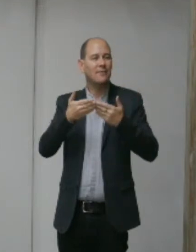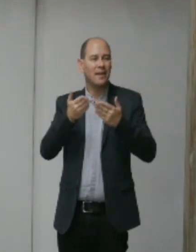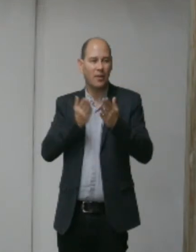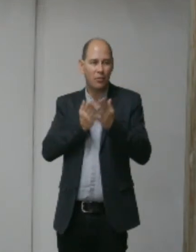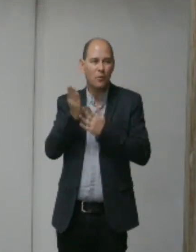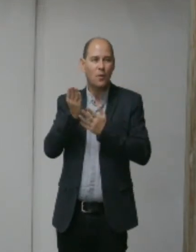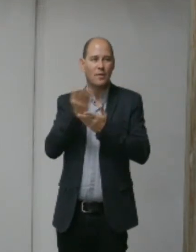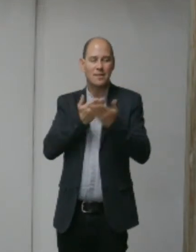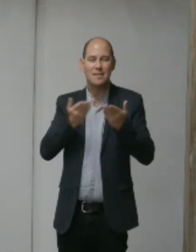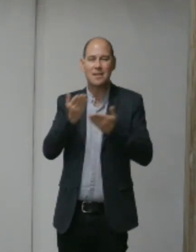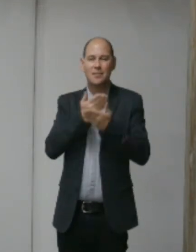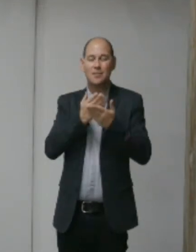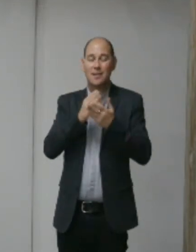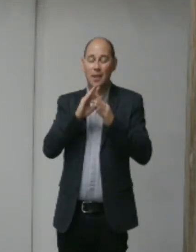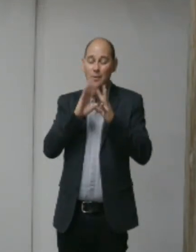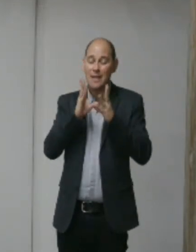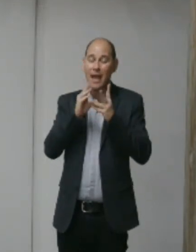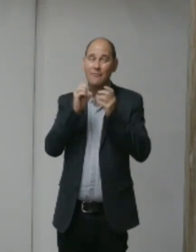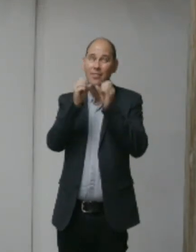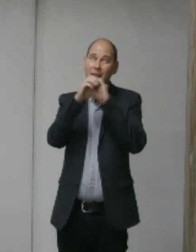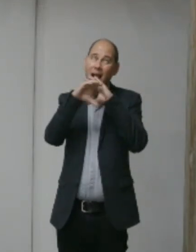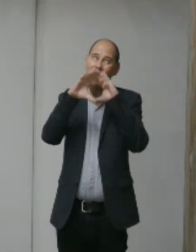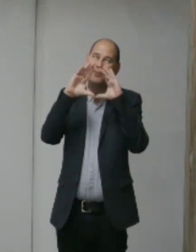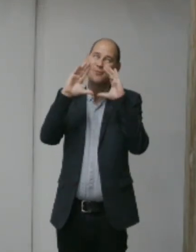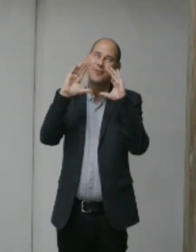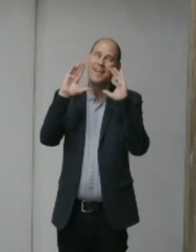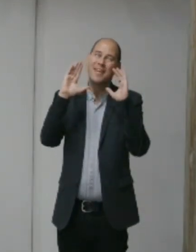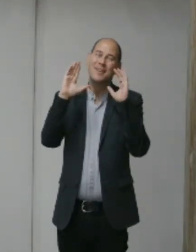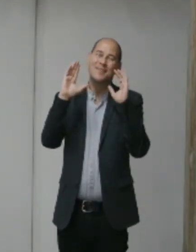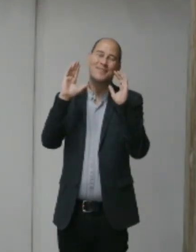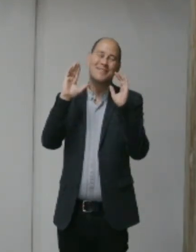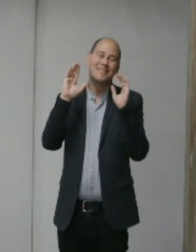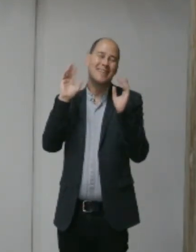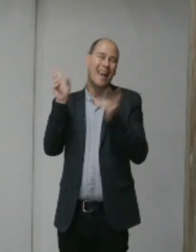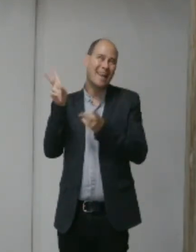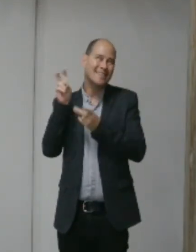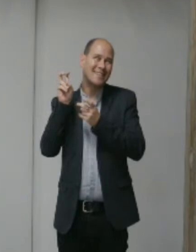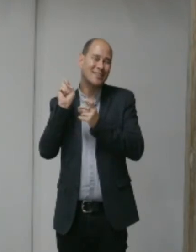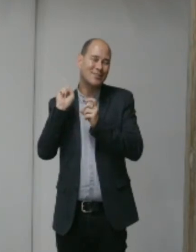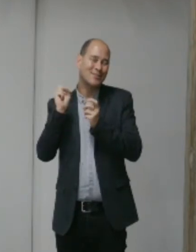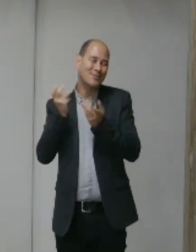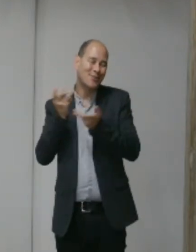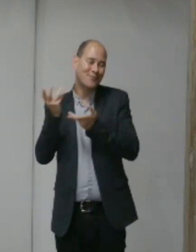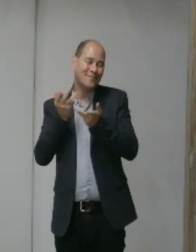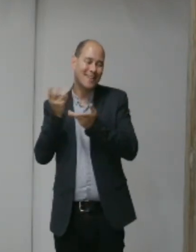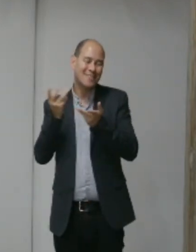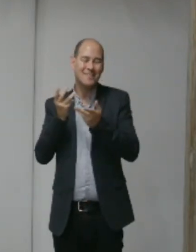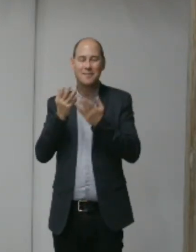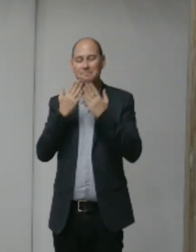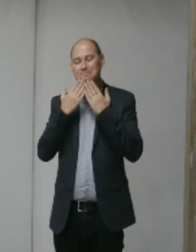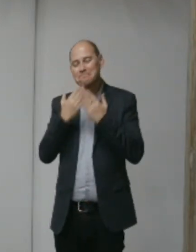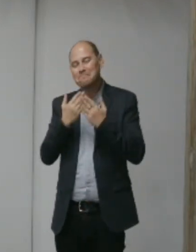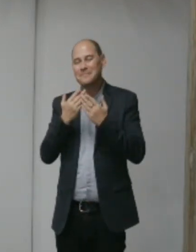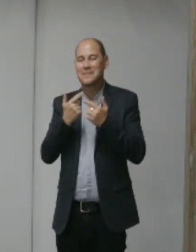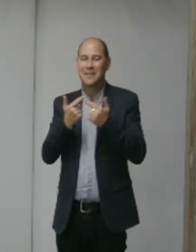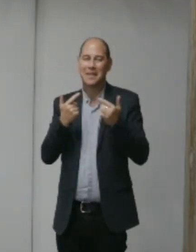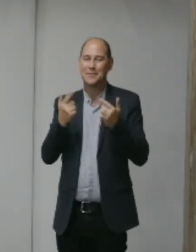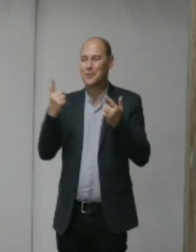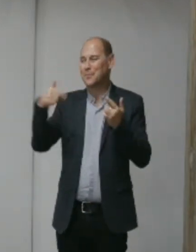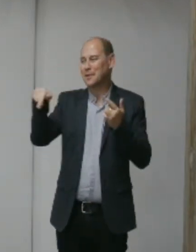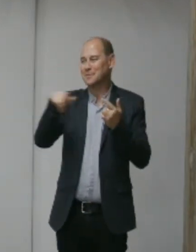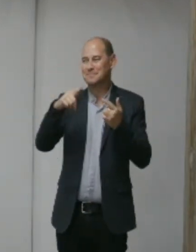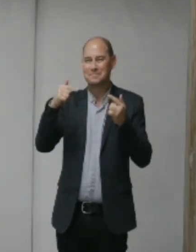that I dreamed it would be, hearing you in conversation with each other. So deep, deep gratitude and love, and thank you for all being